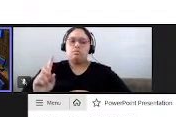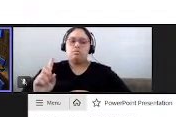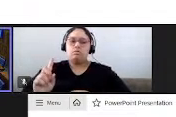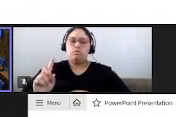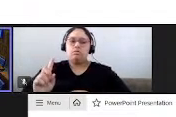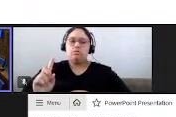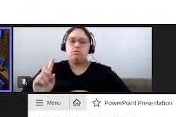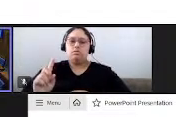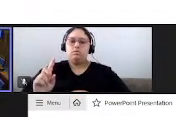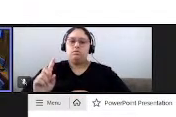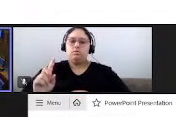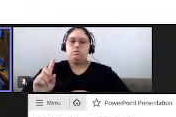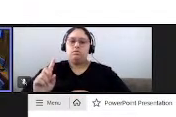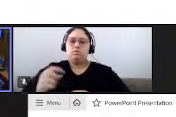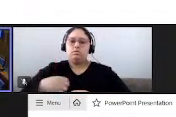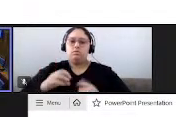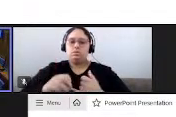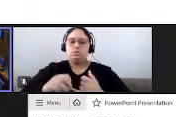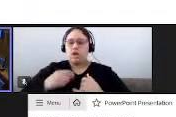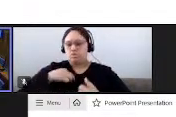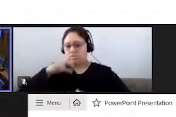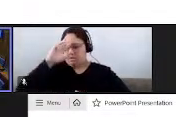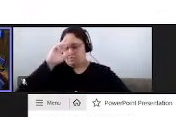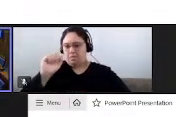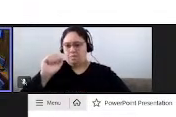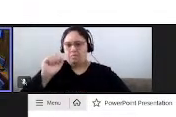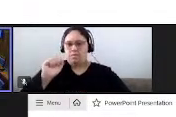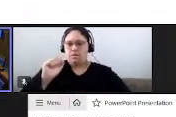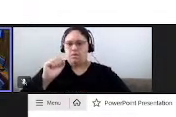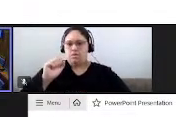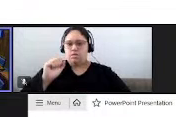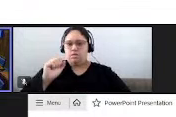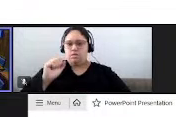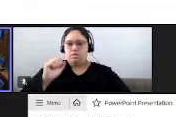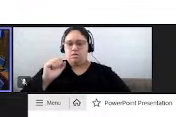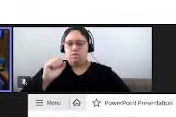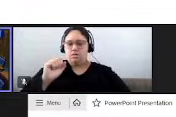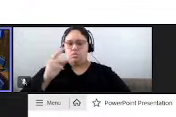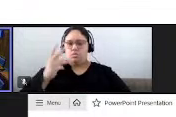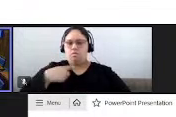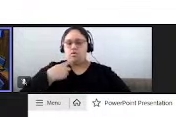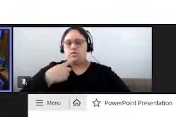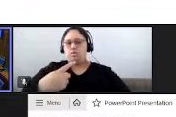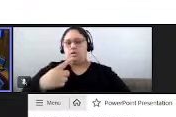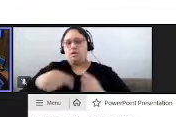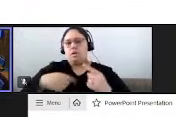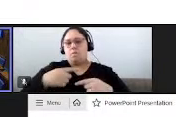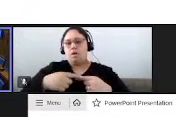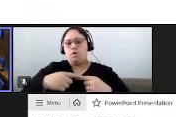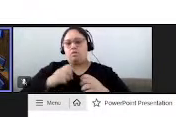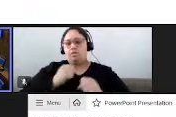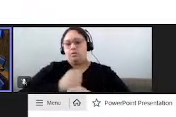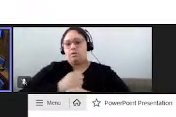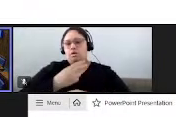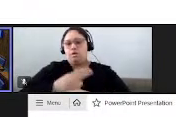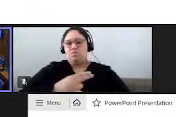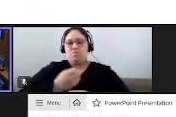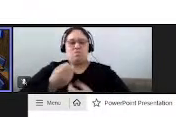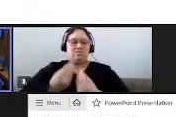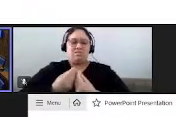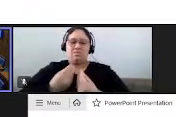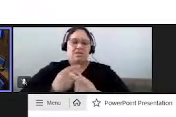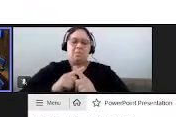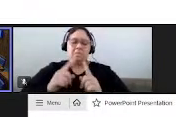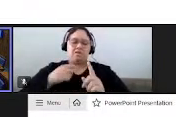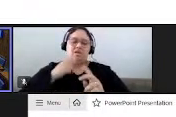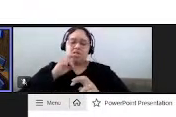do? I'm trying to remember, but I remember that it was indicated about the stakeholder or something, but I want